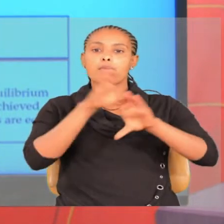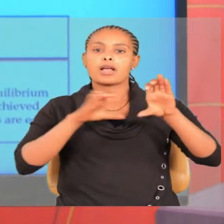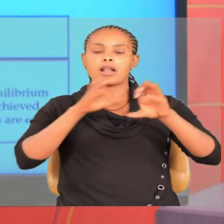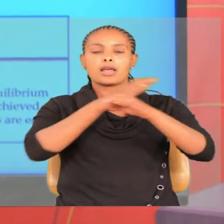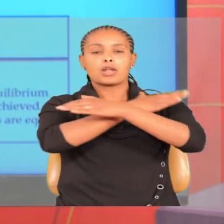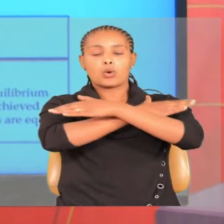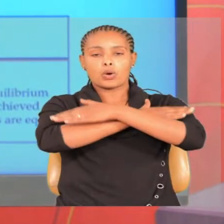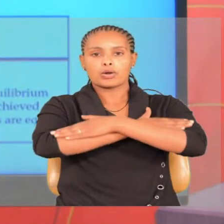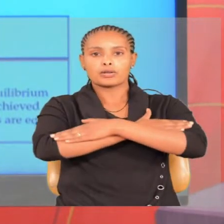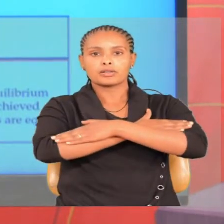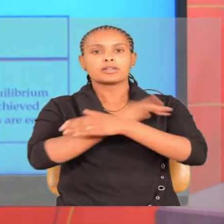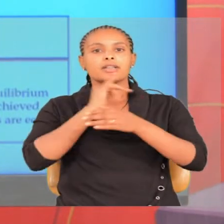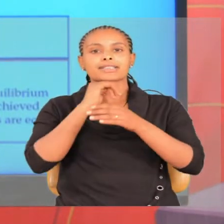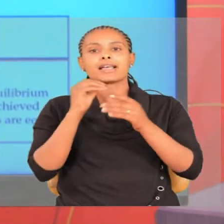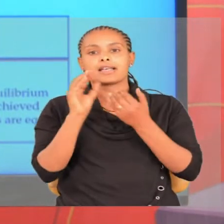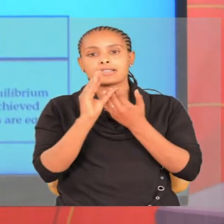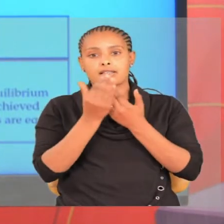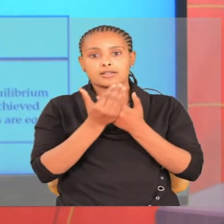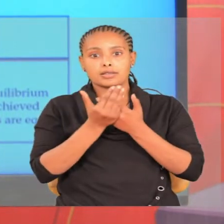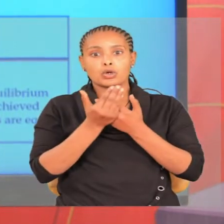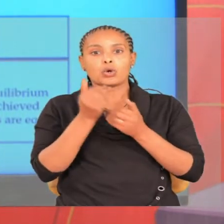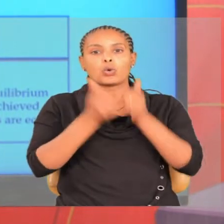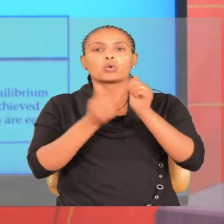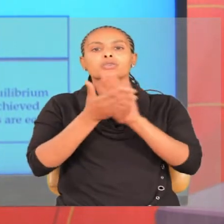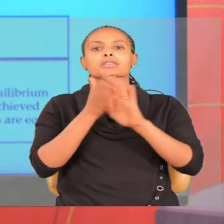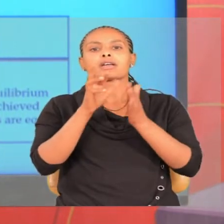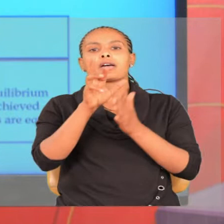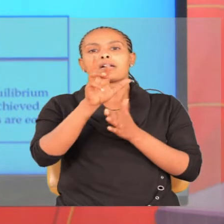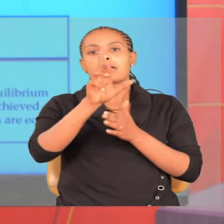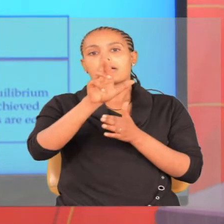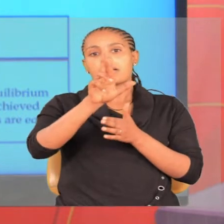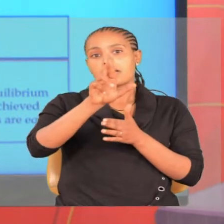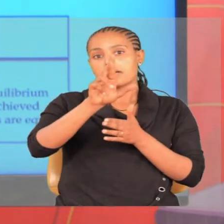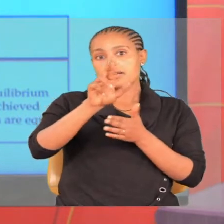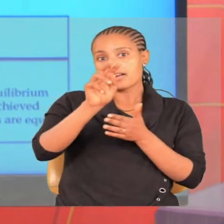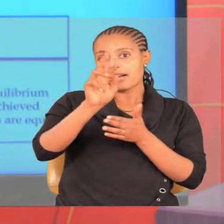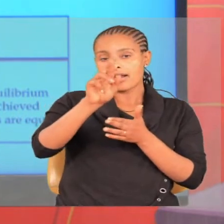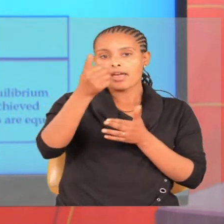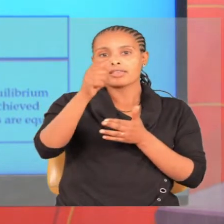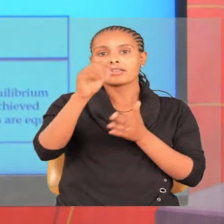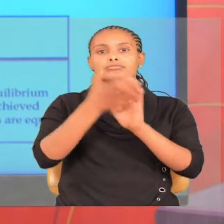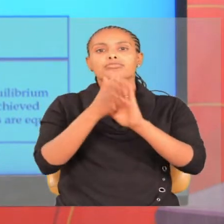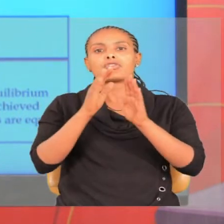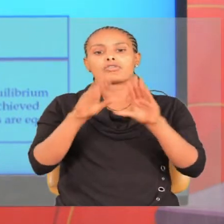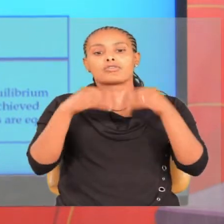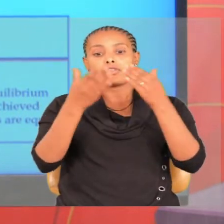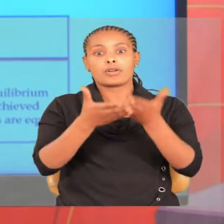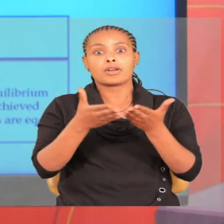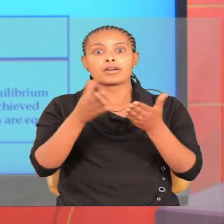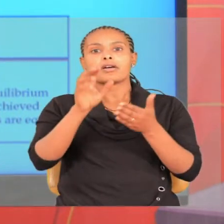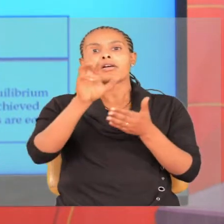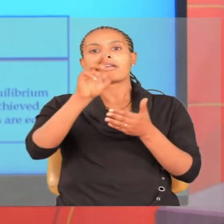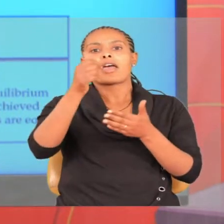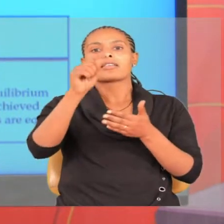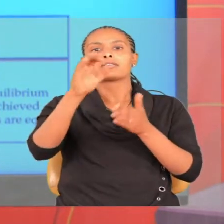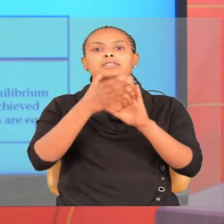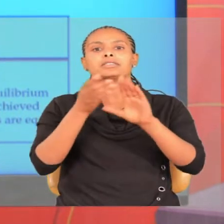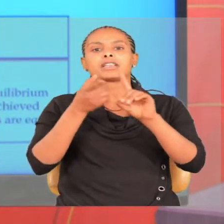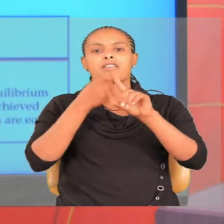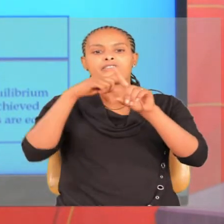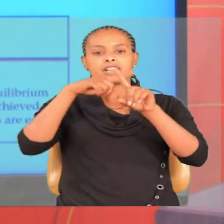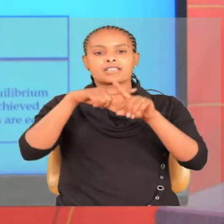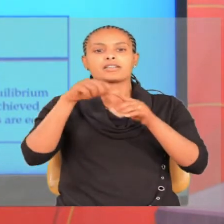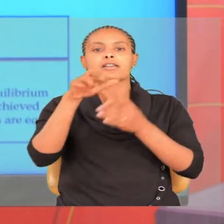Chemical equilibrium is a state in which the rates of the forward reaction equal the rates of the reverse